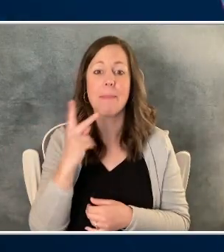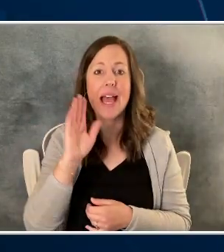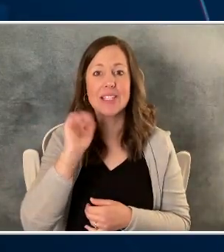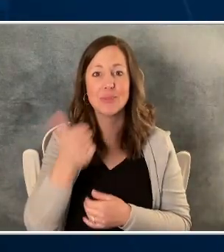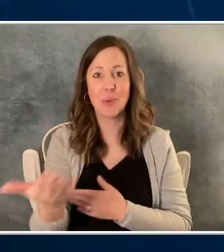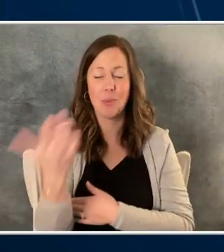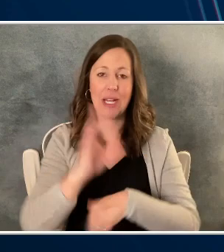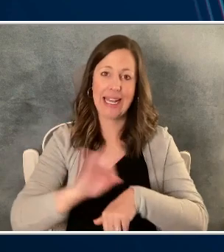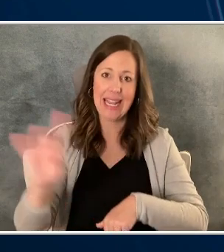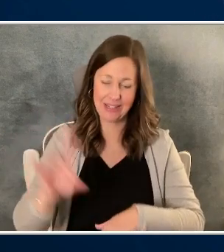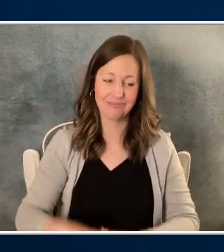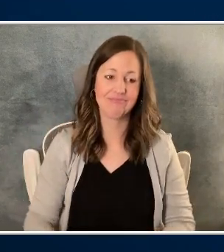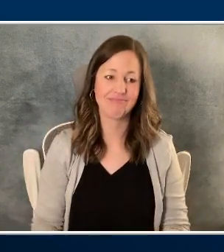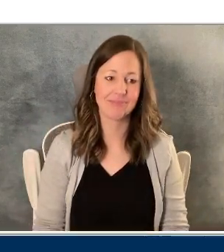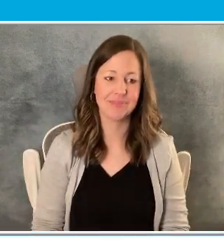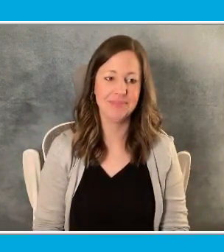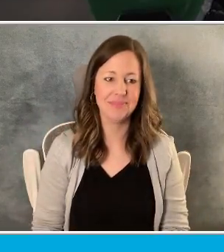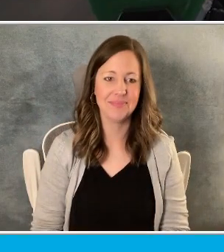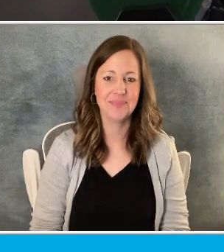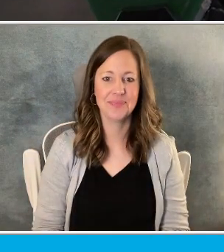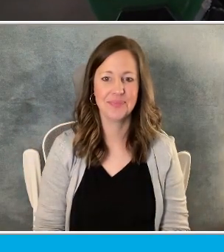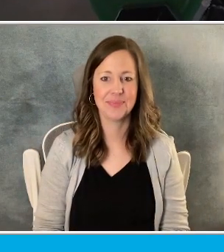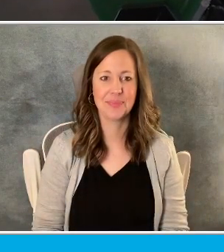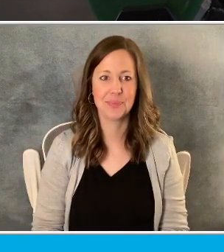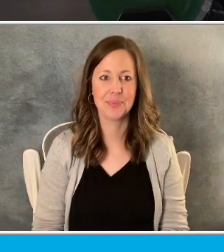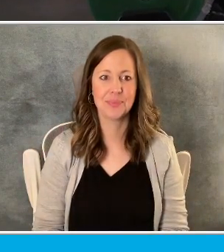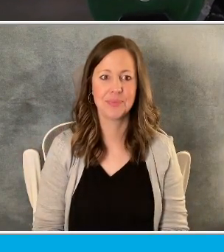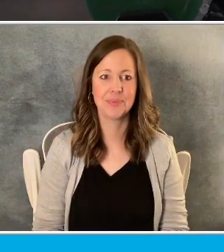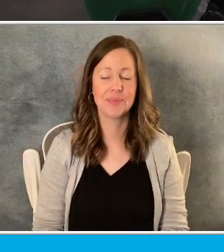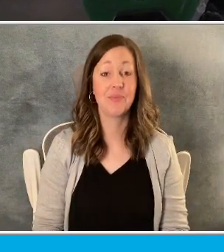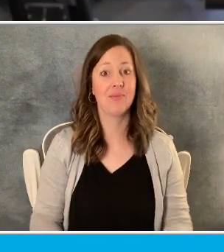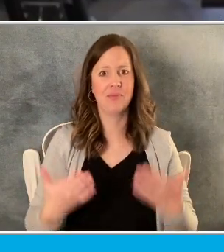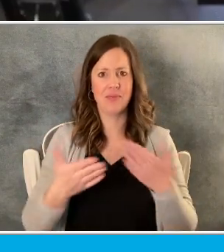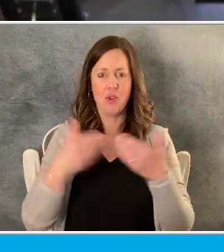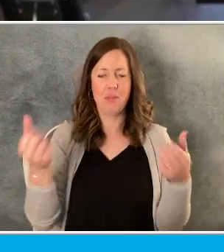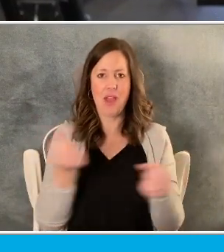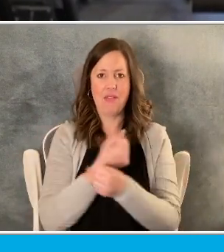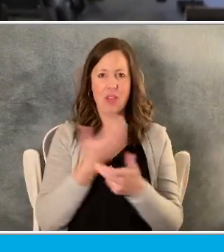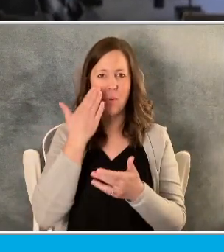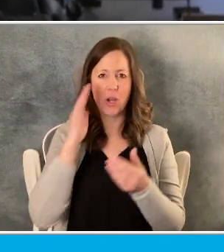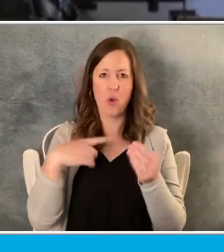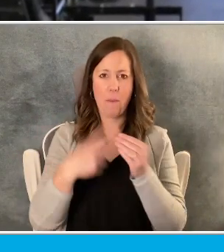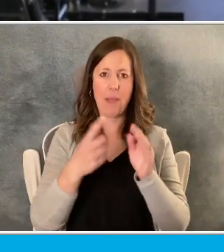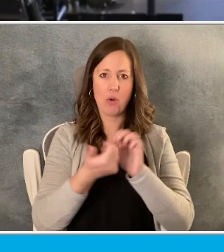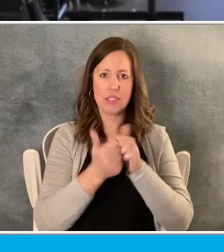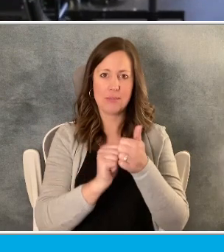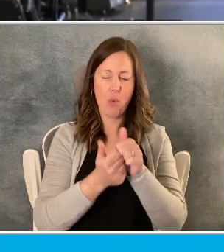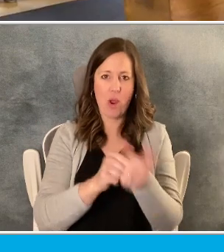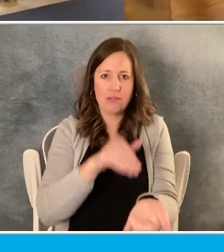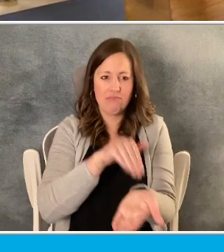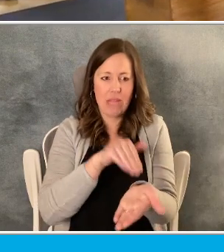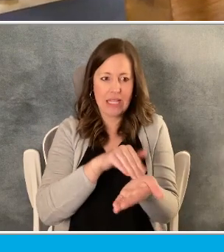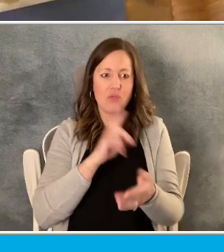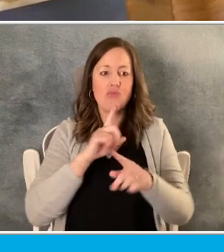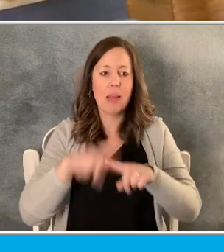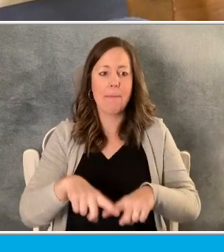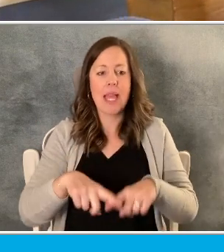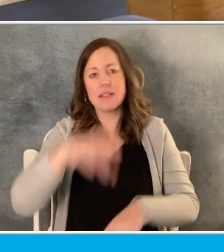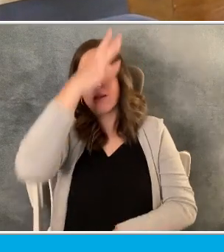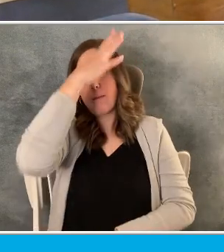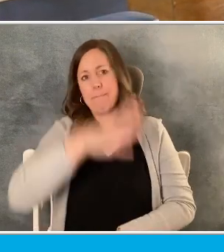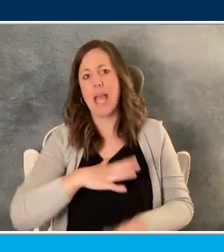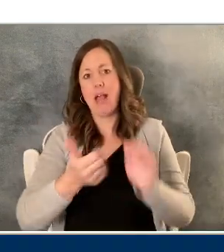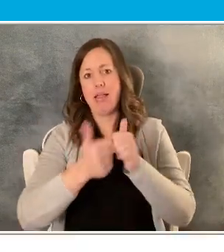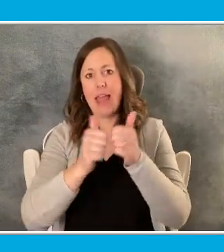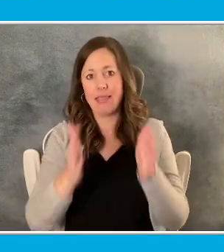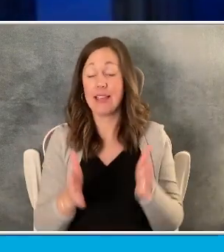up tomorrow on the Morning Medical Update. Almost everything we know about sports medicine is based on male athletes. It's time for